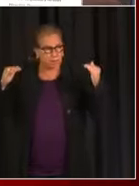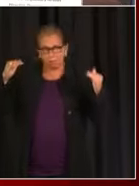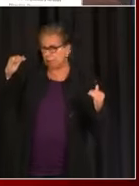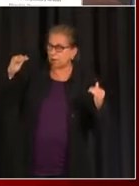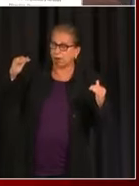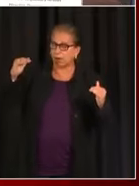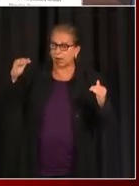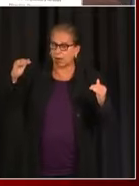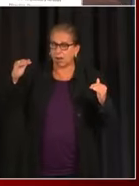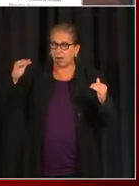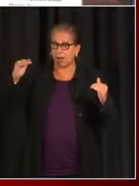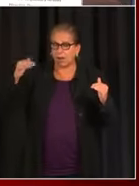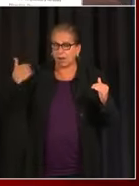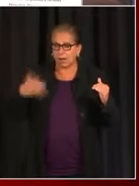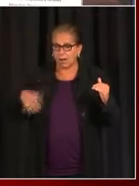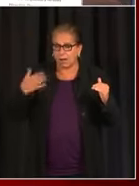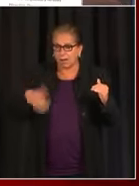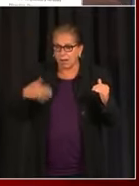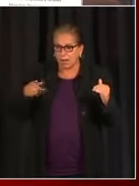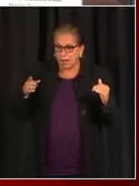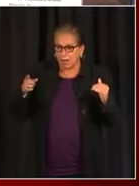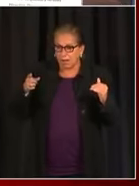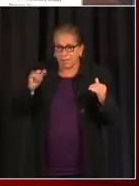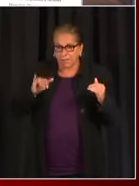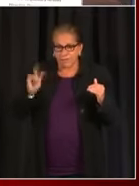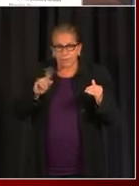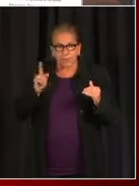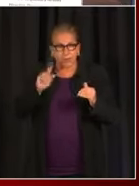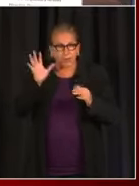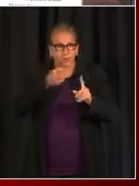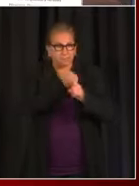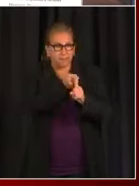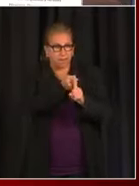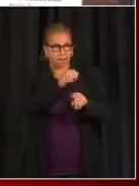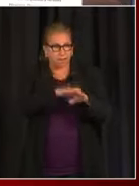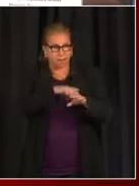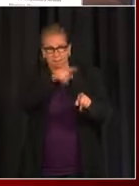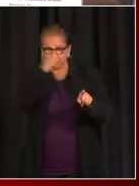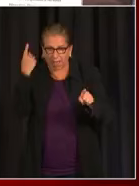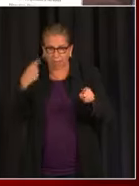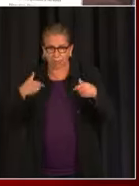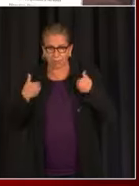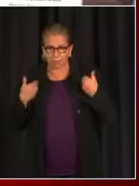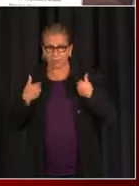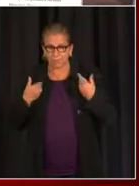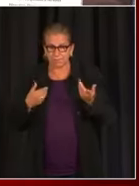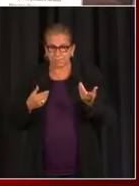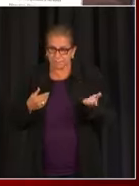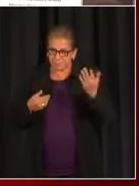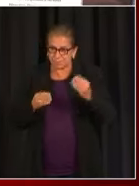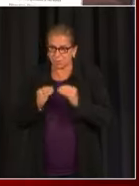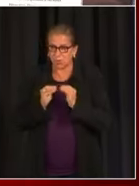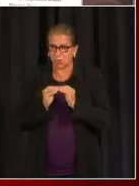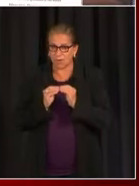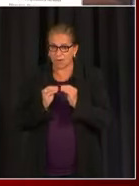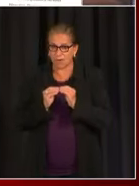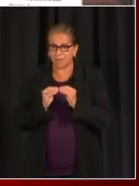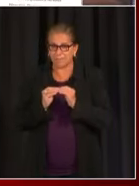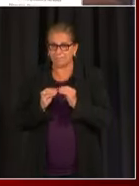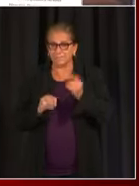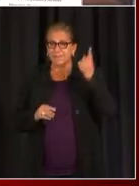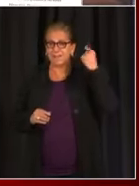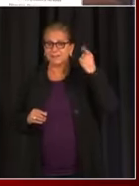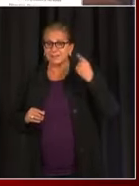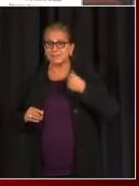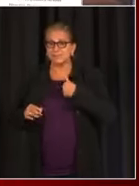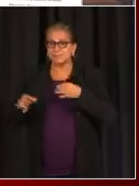adults and not to our seniors. That will have a great impact on us. As we recall in the earlier months of the pandemic, most of our cases were